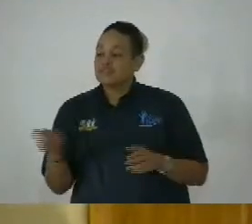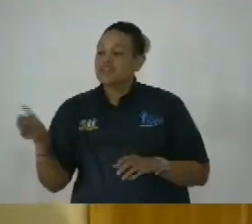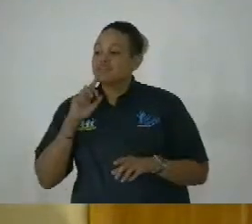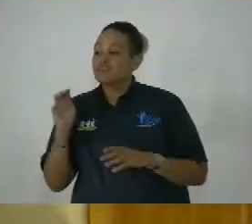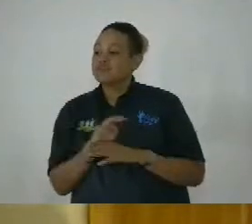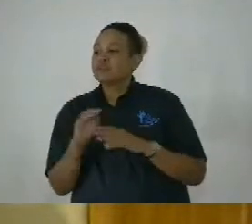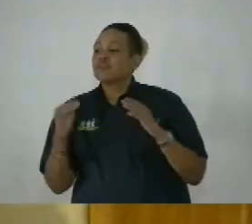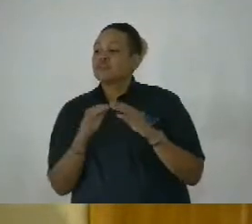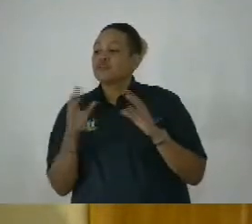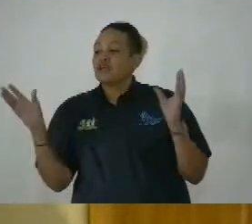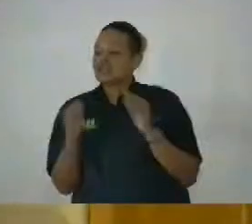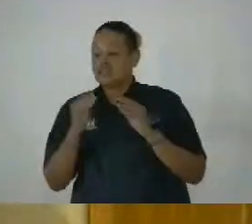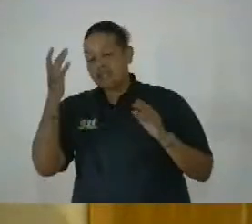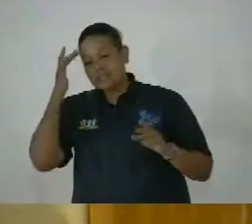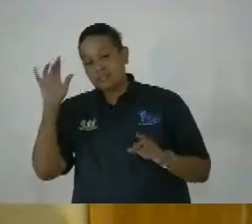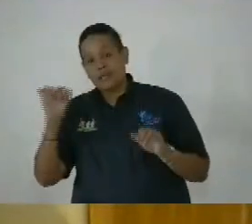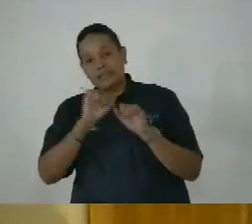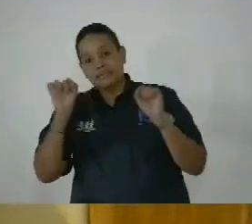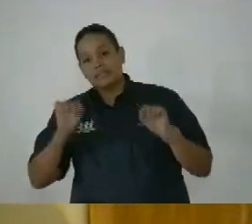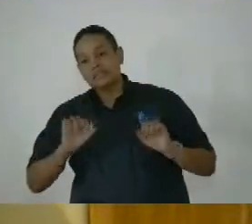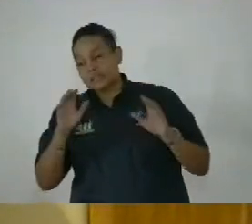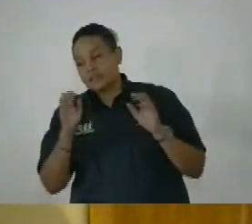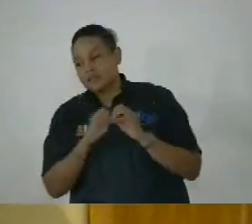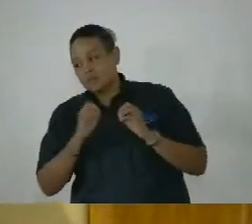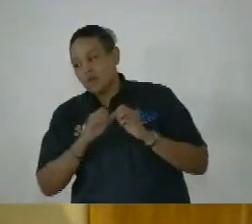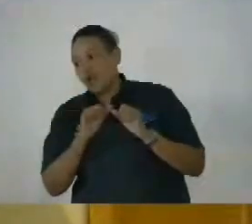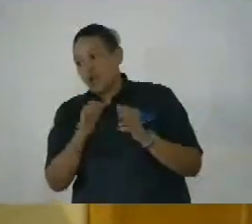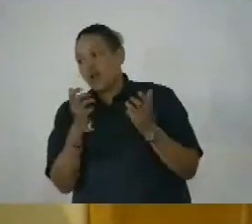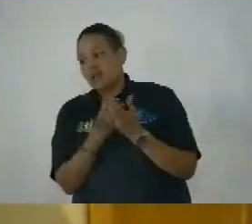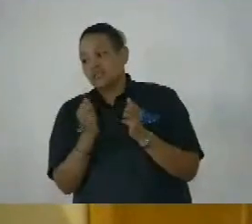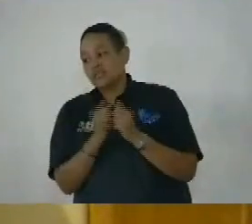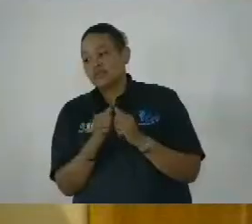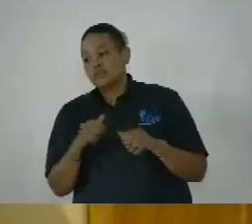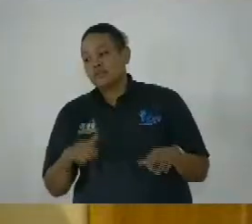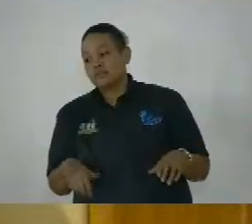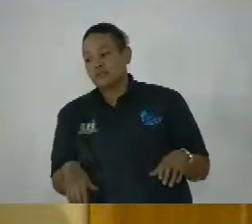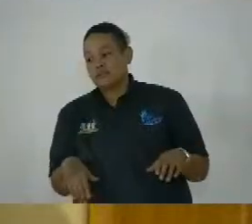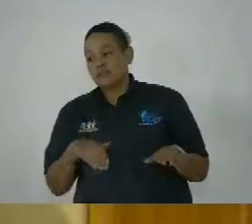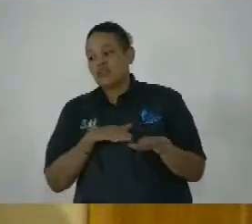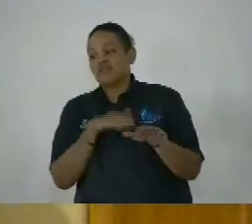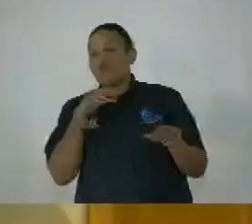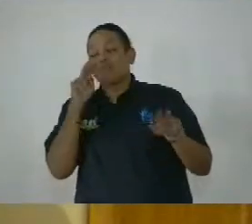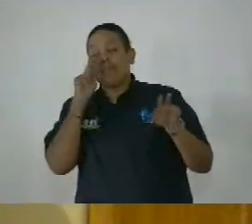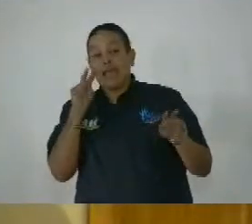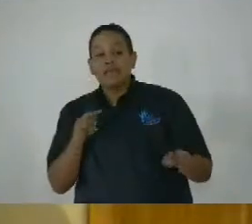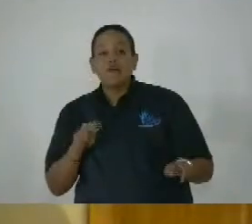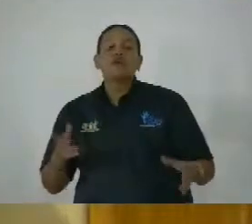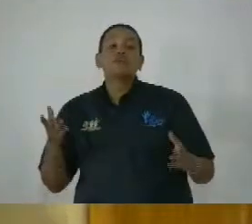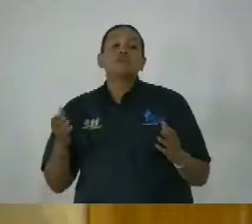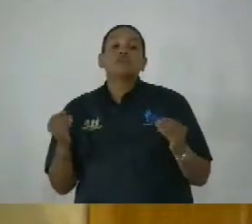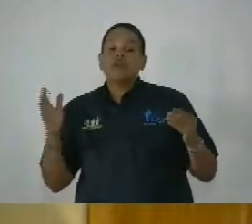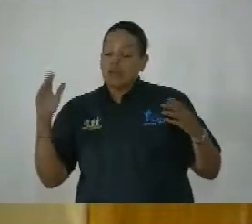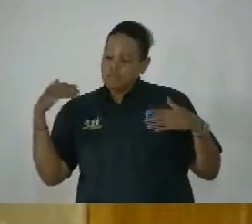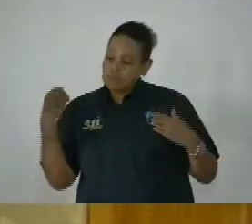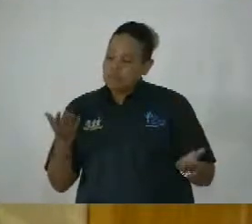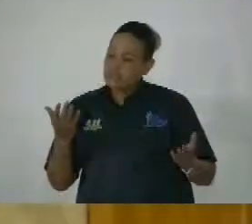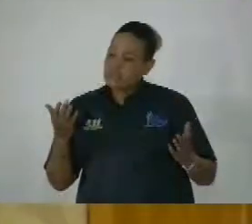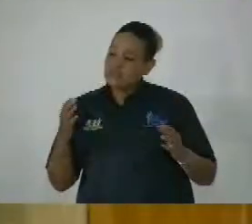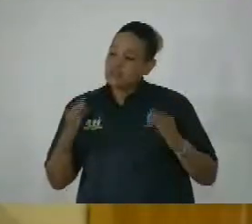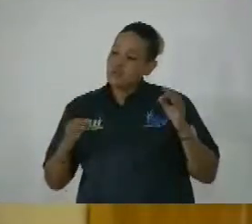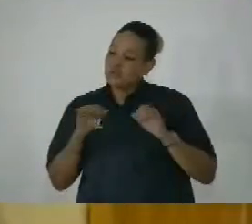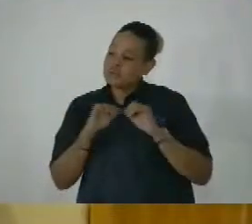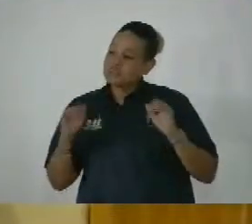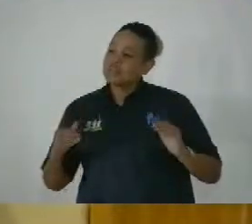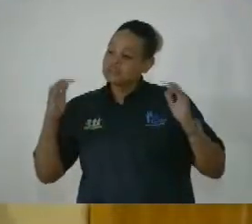to an entire smarter system, more consistent with traffic enforcement. So you have to bring the court system up in the Minister